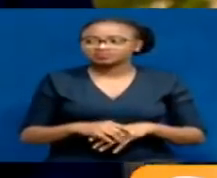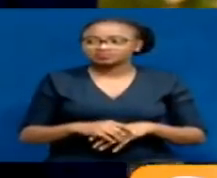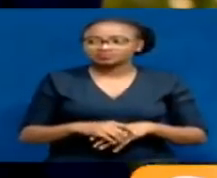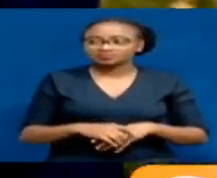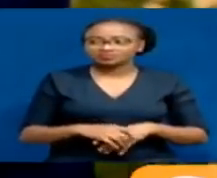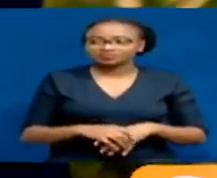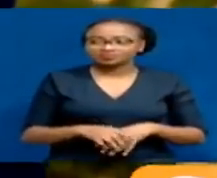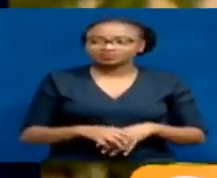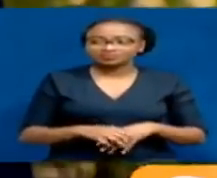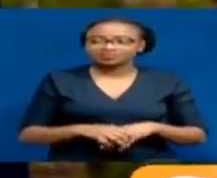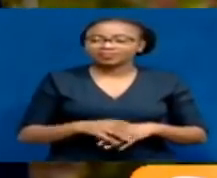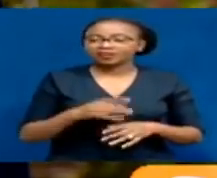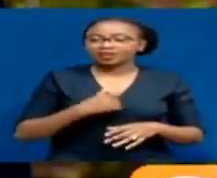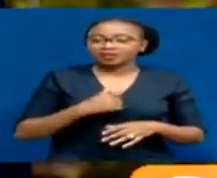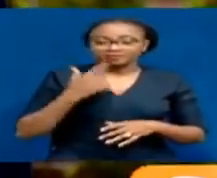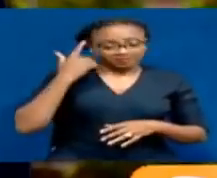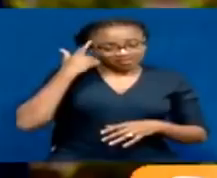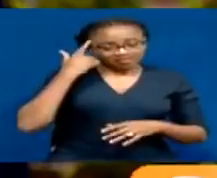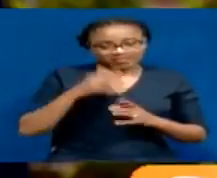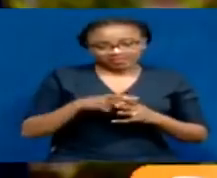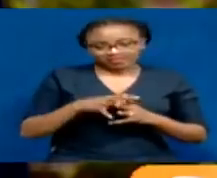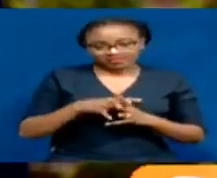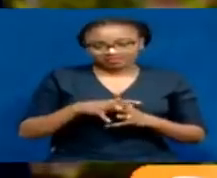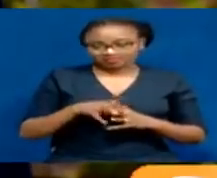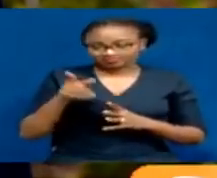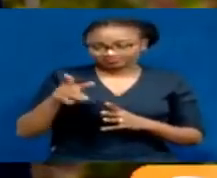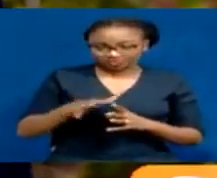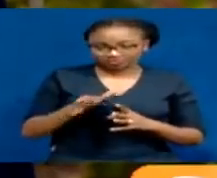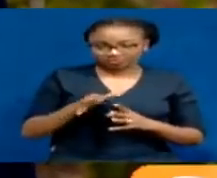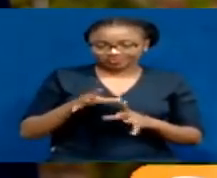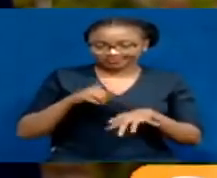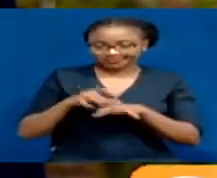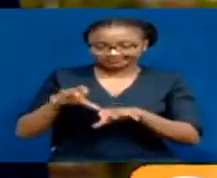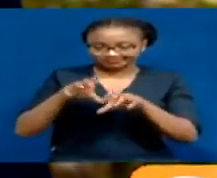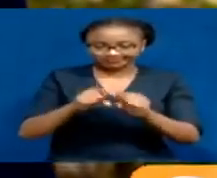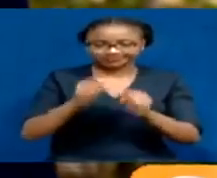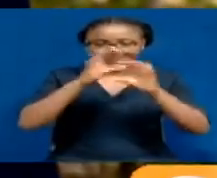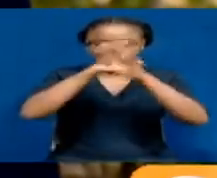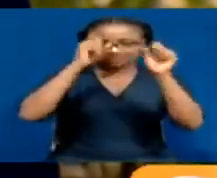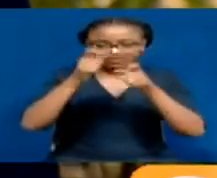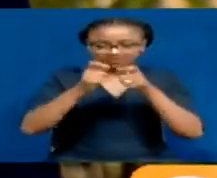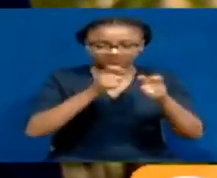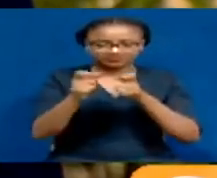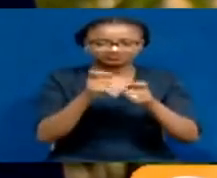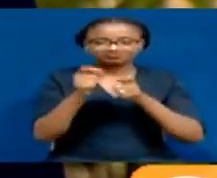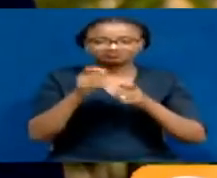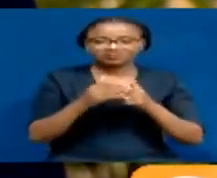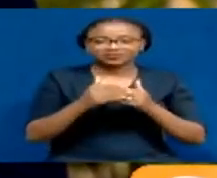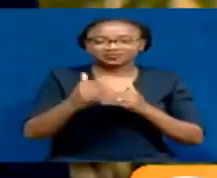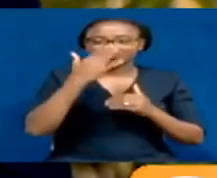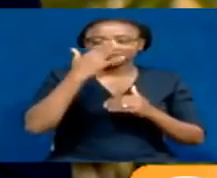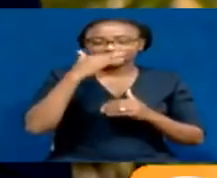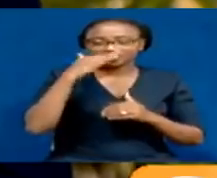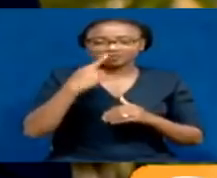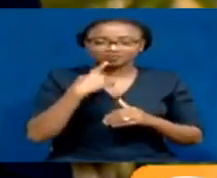I think the first 100 days of Mama Samia Suluhu Hassan's administration have been, on the